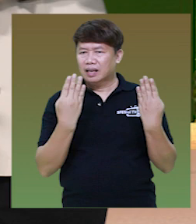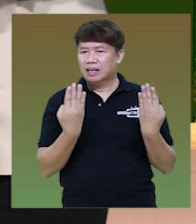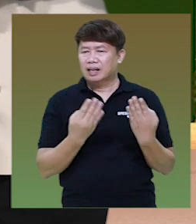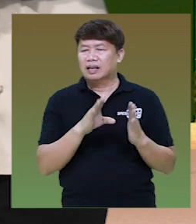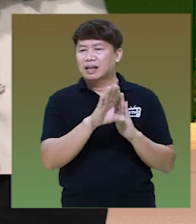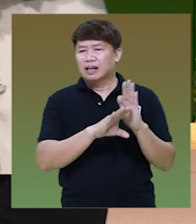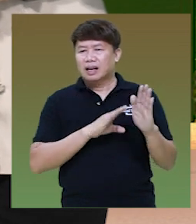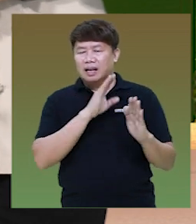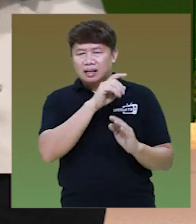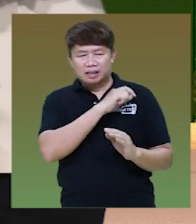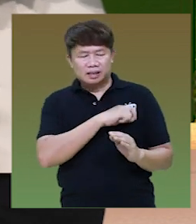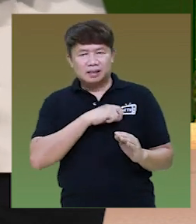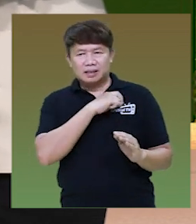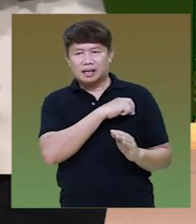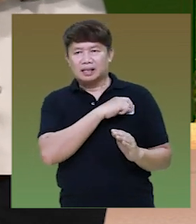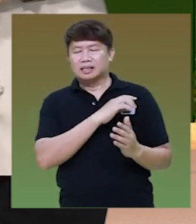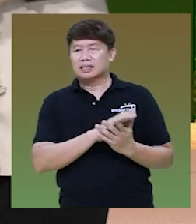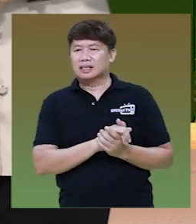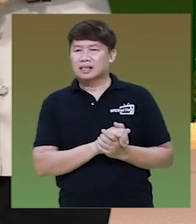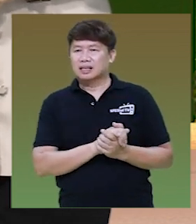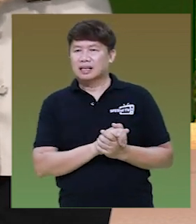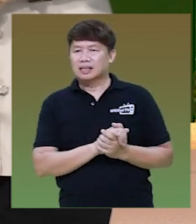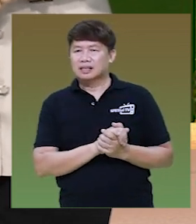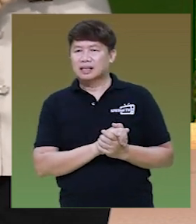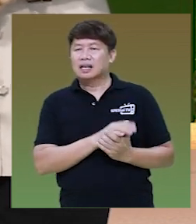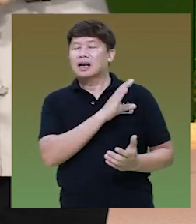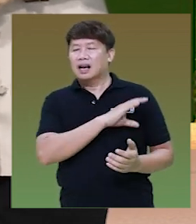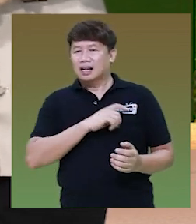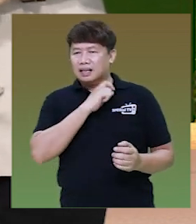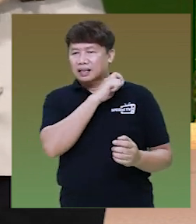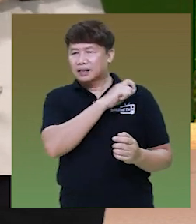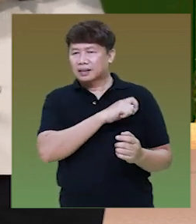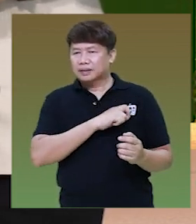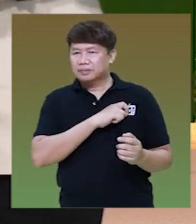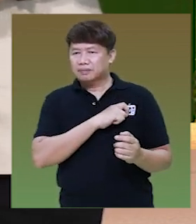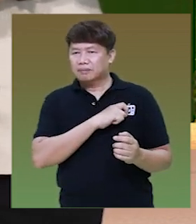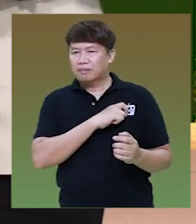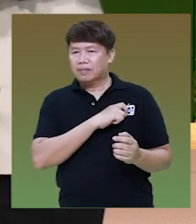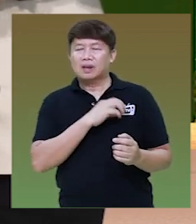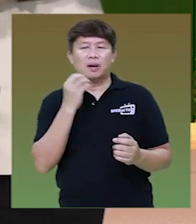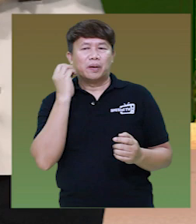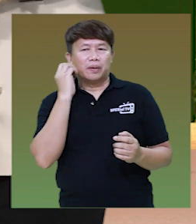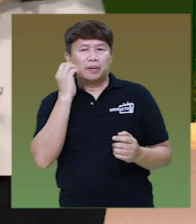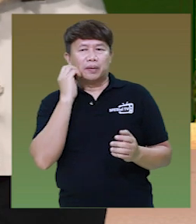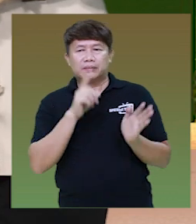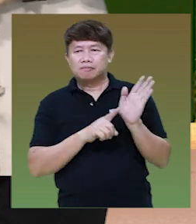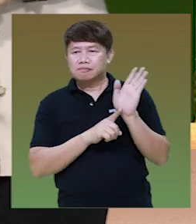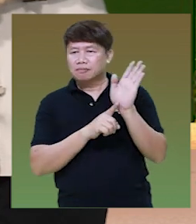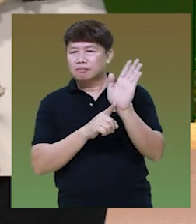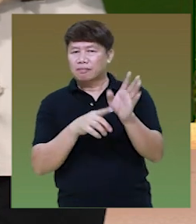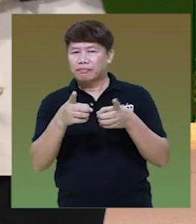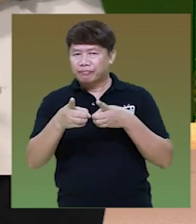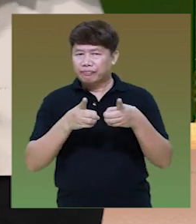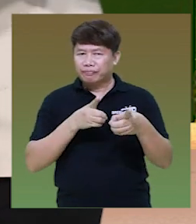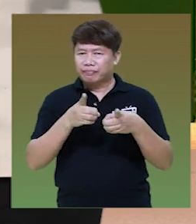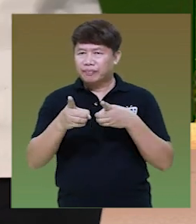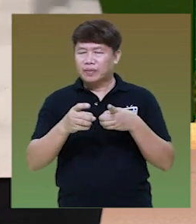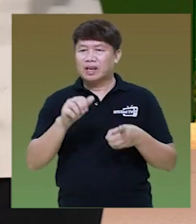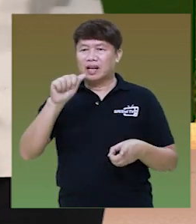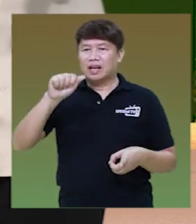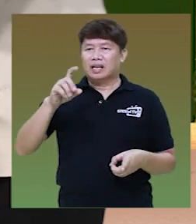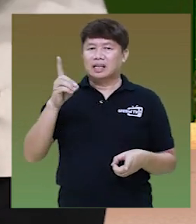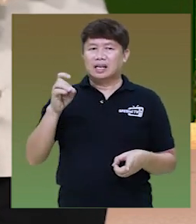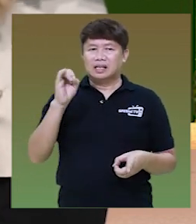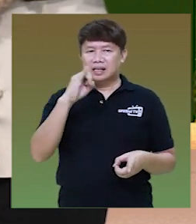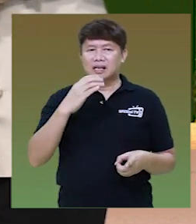character traits. Character traits are often shown with descriptive adjectives like